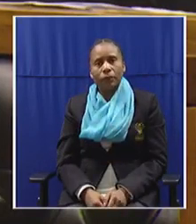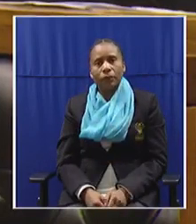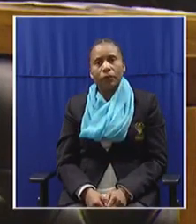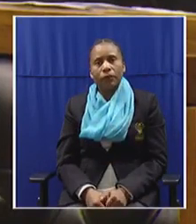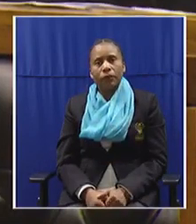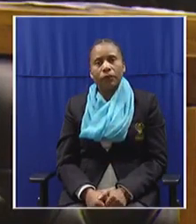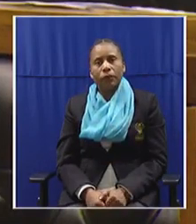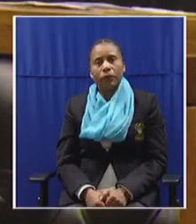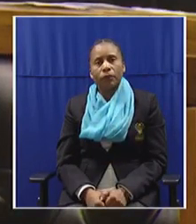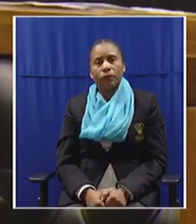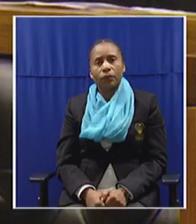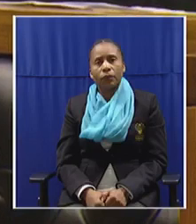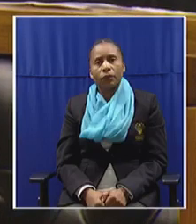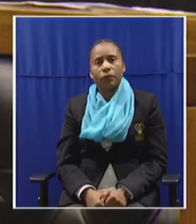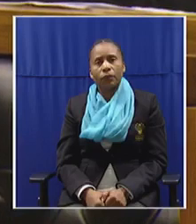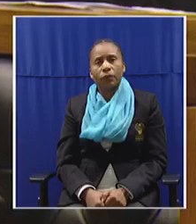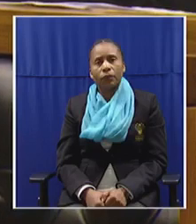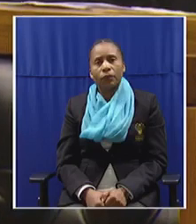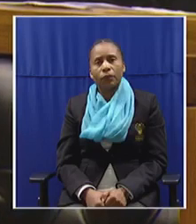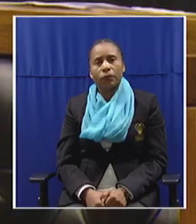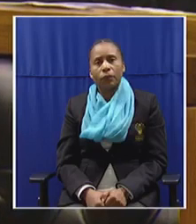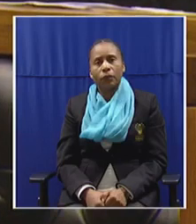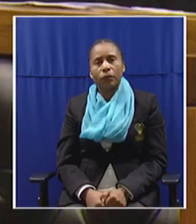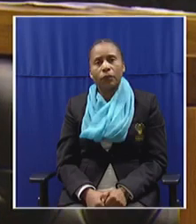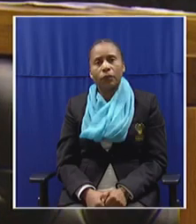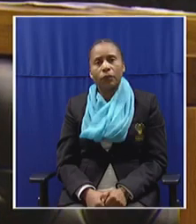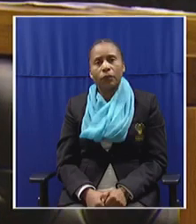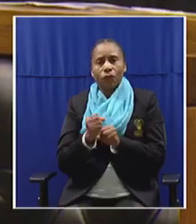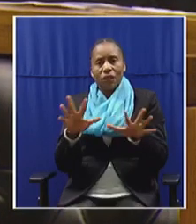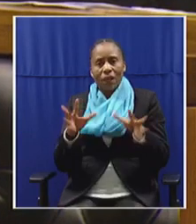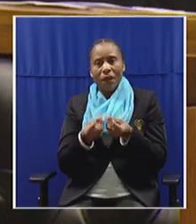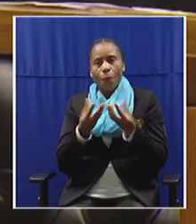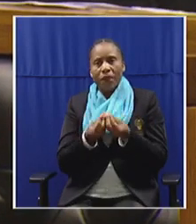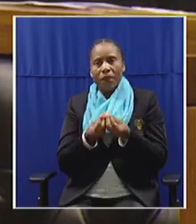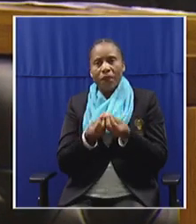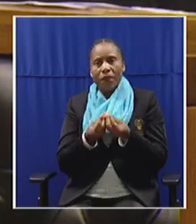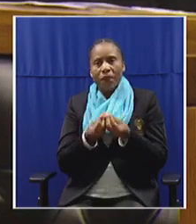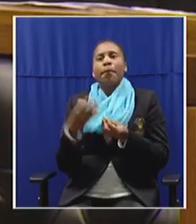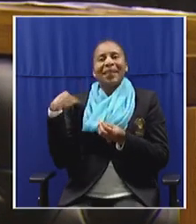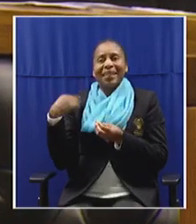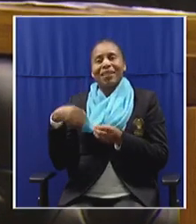Sizawusebenzisana no-Minister uThoko Didisa.